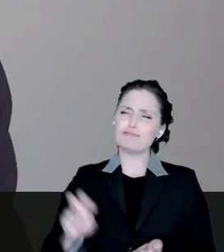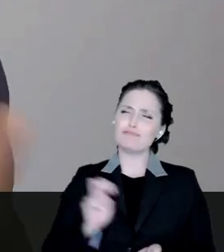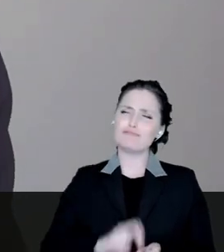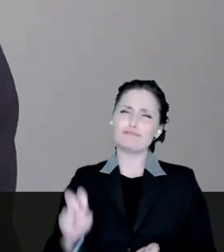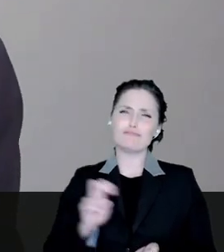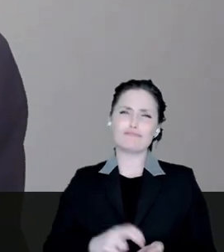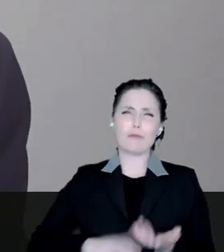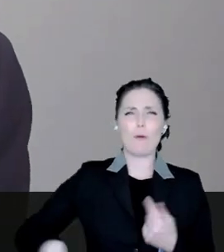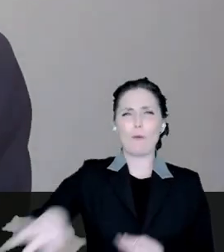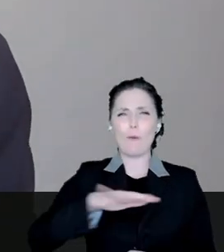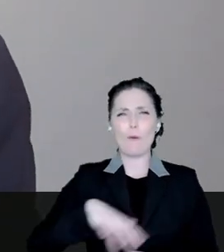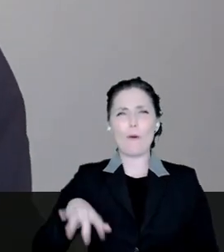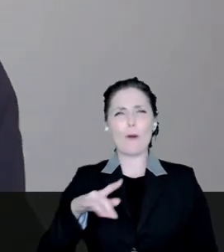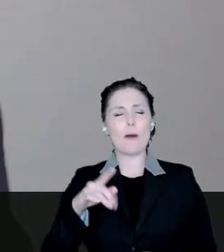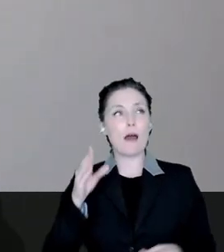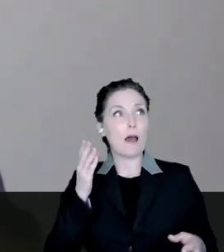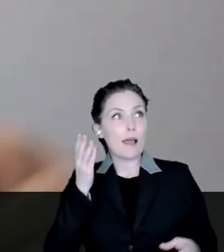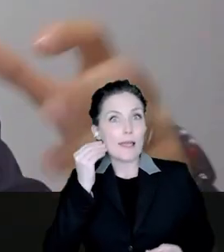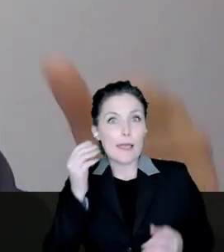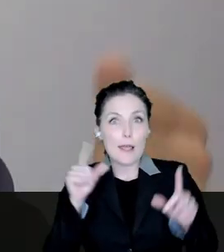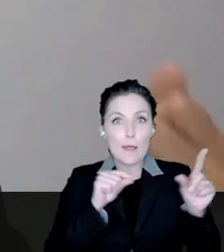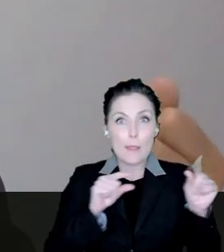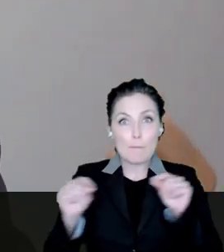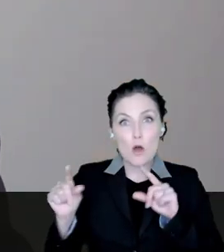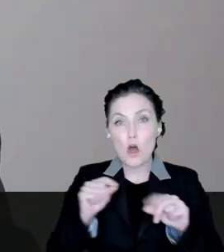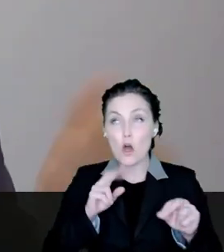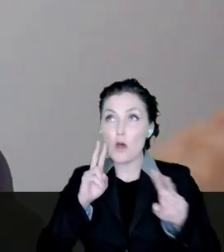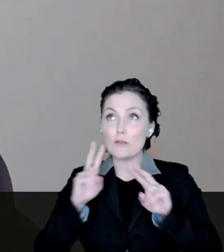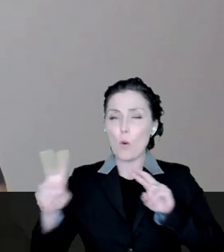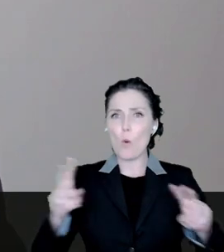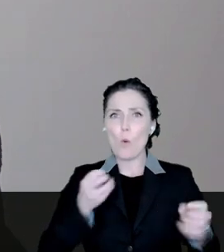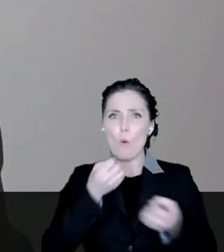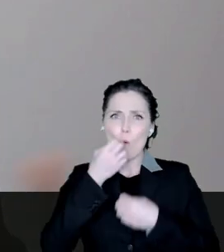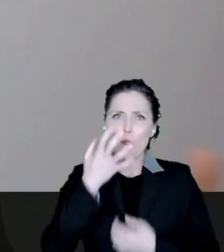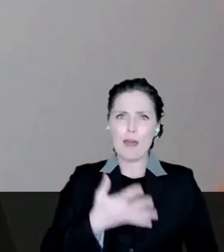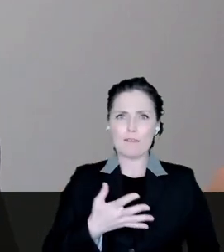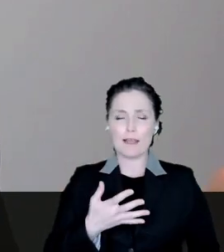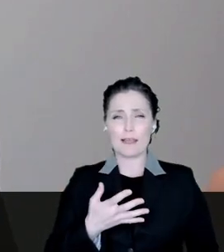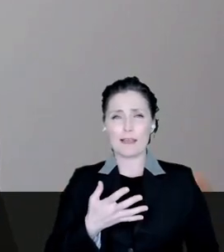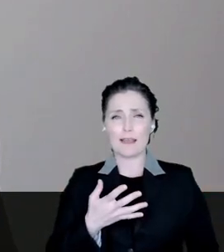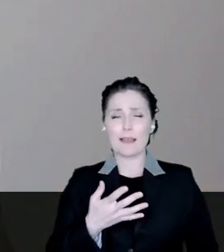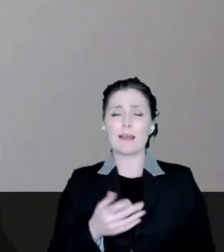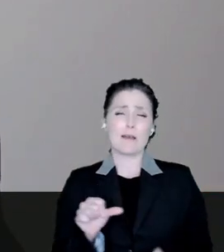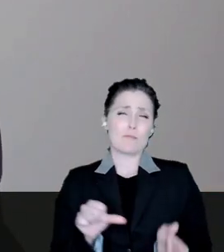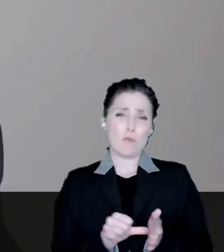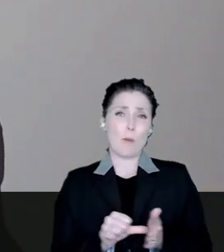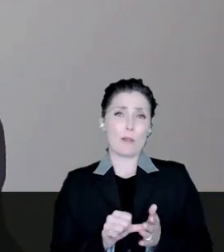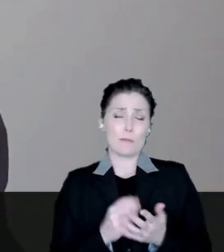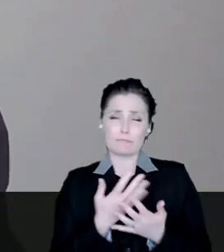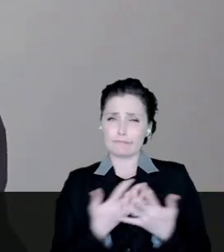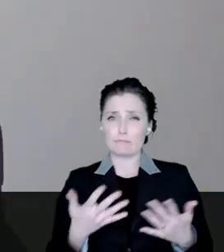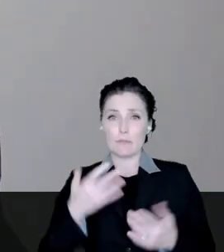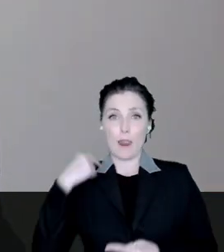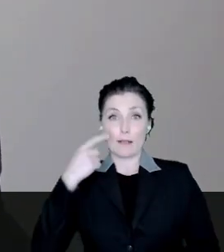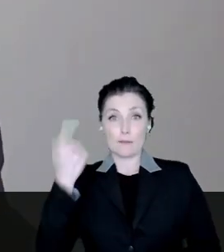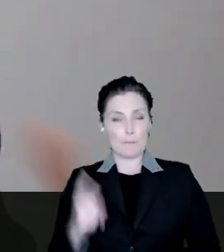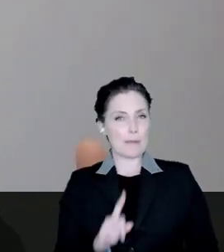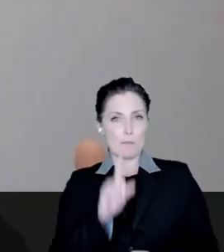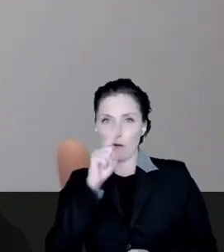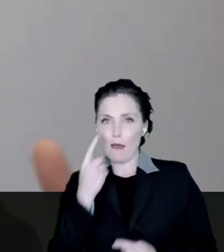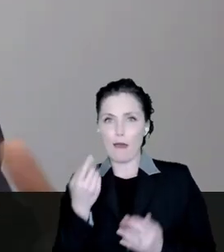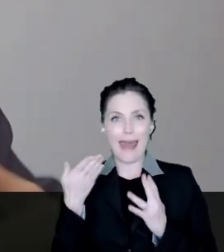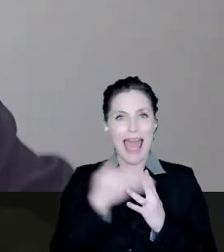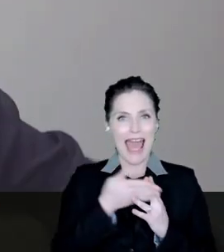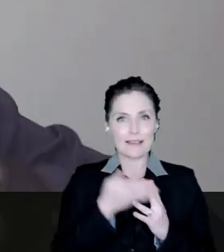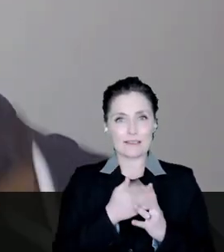it's an issue of social justice. The fact that there are too many Londoners without access to green spaces. One of the things I'm doing, Simon, a good